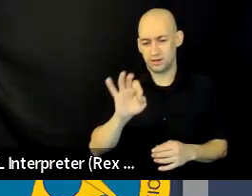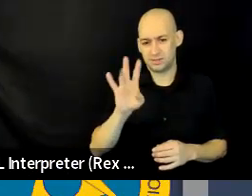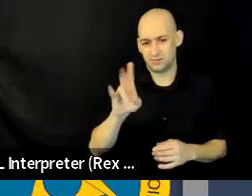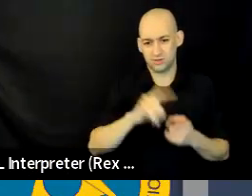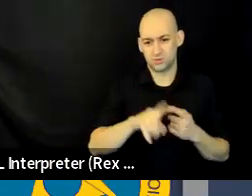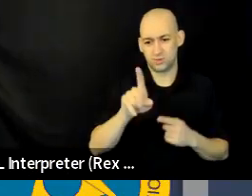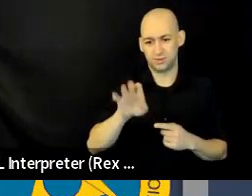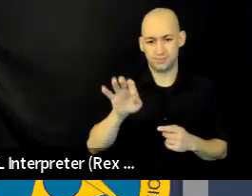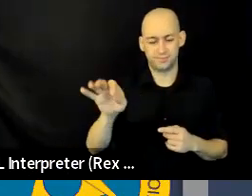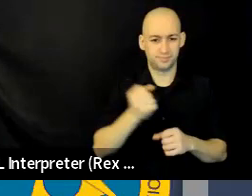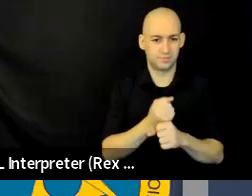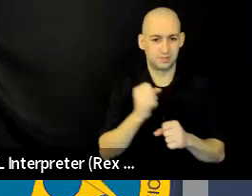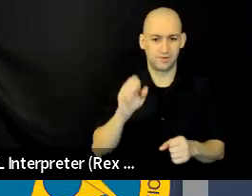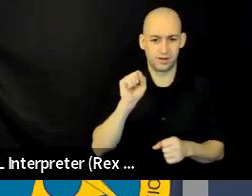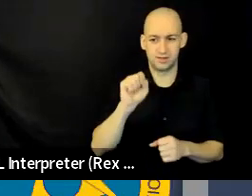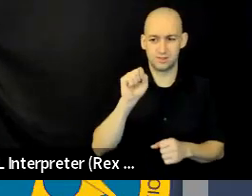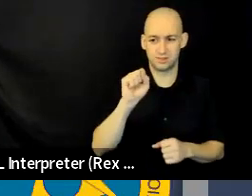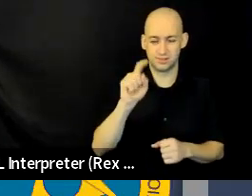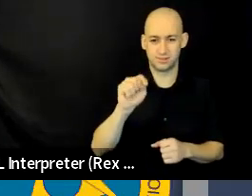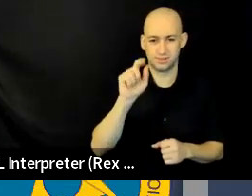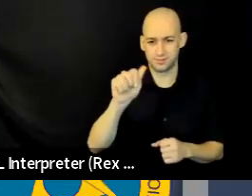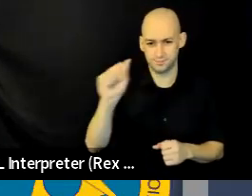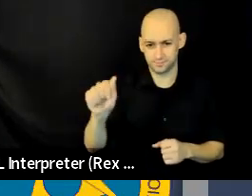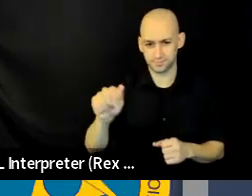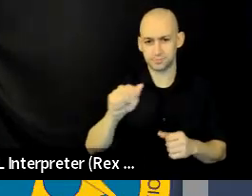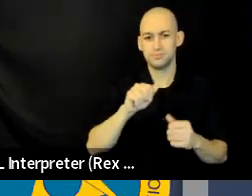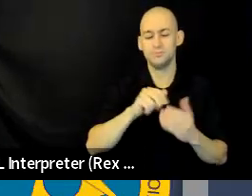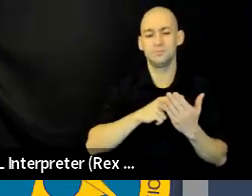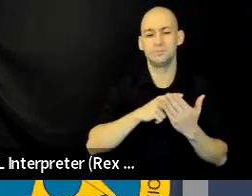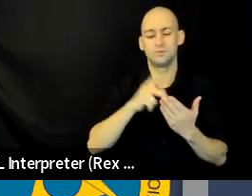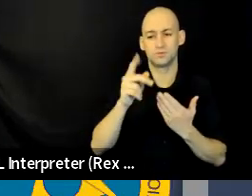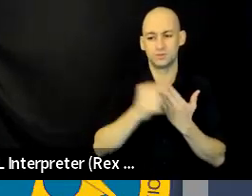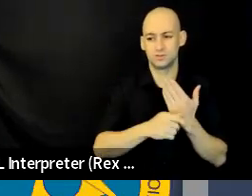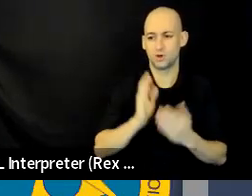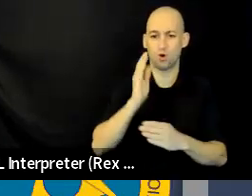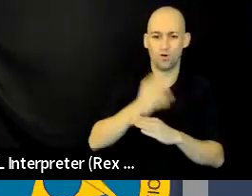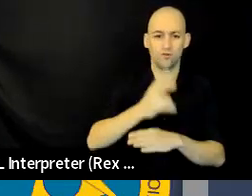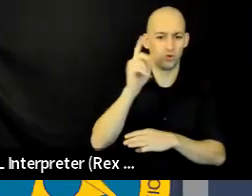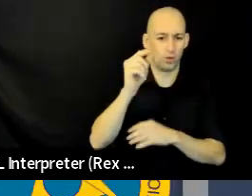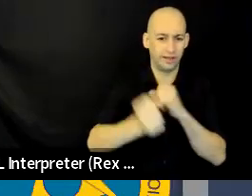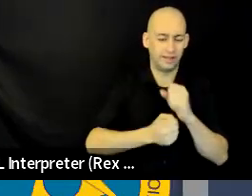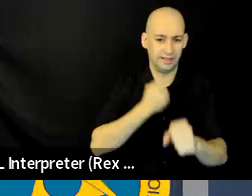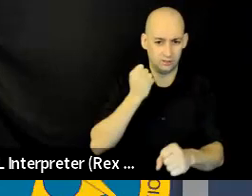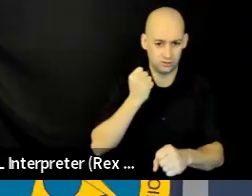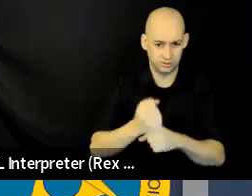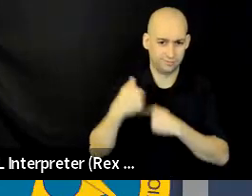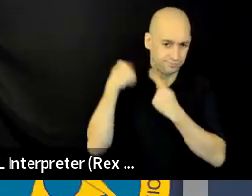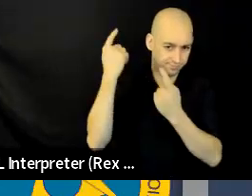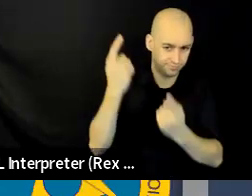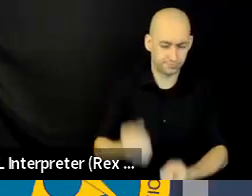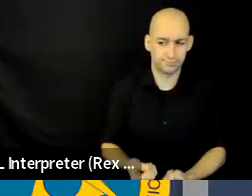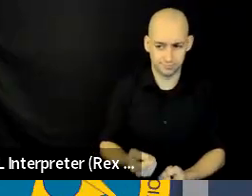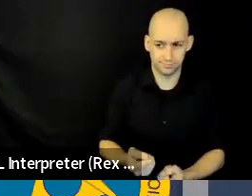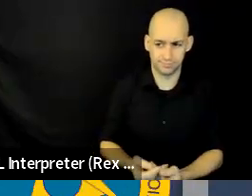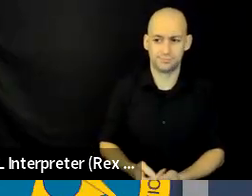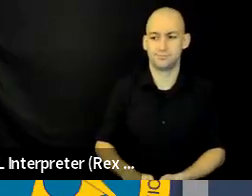SAFE STAA project, it's been over 2 decades in the making. And Carl,